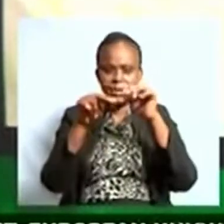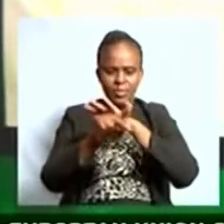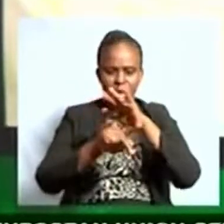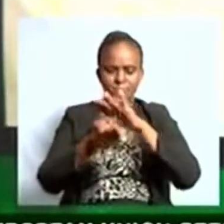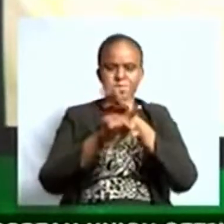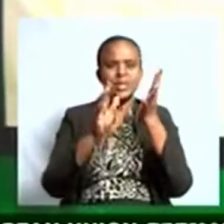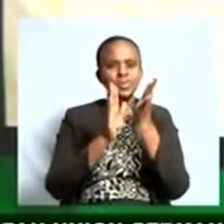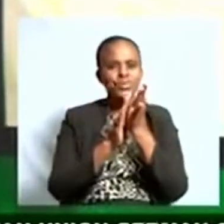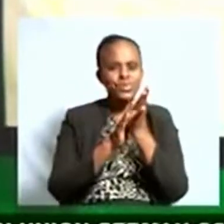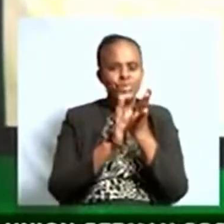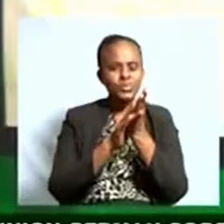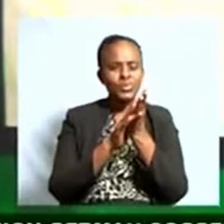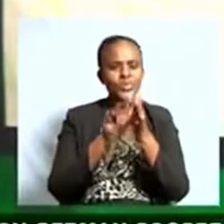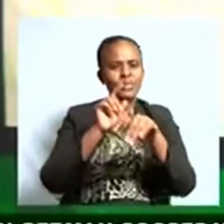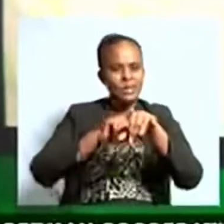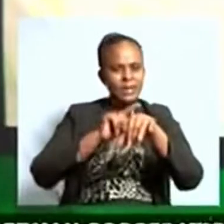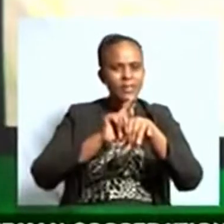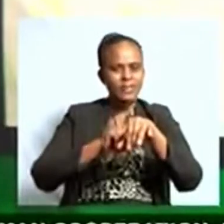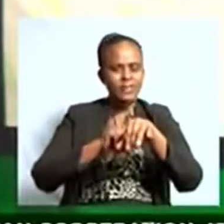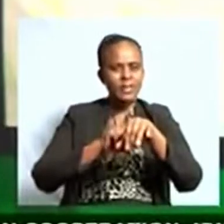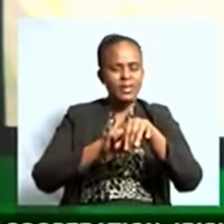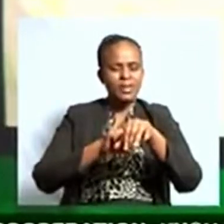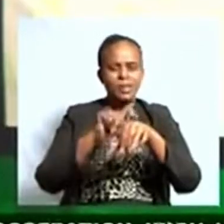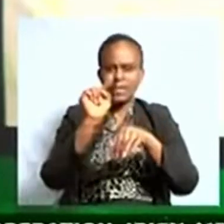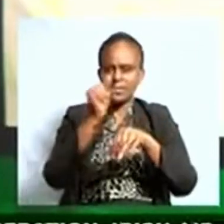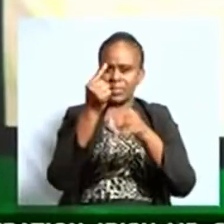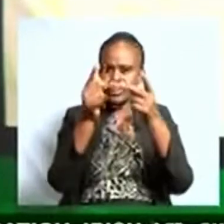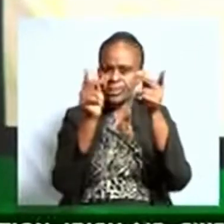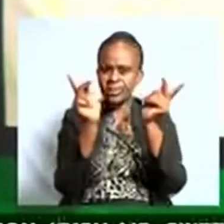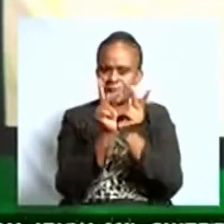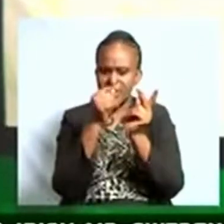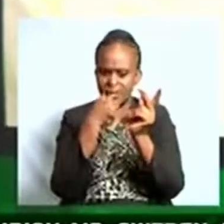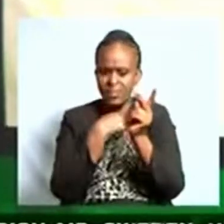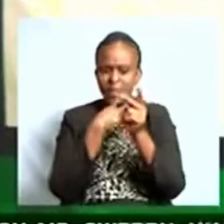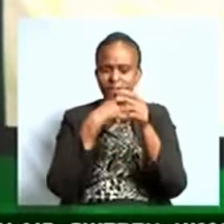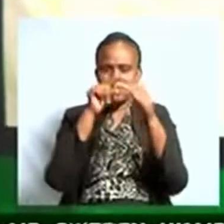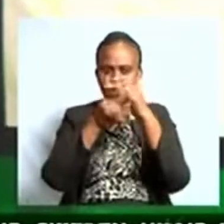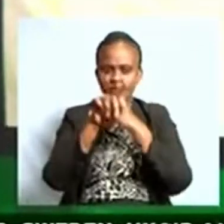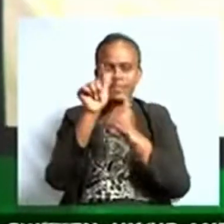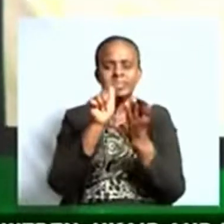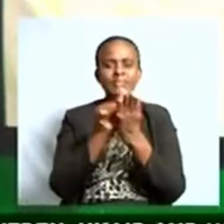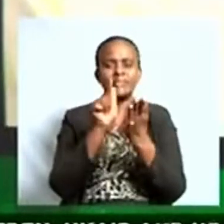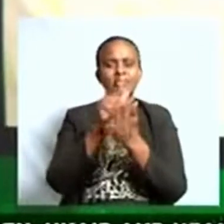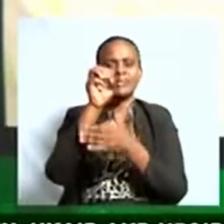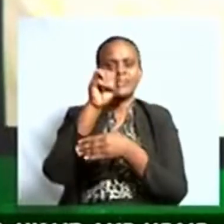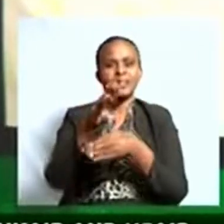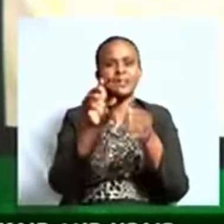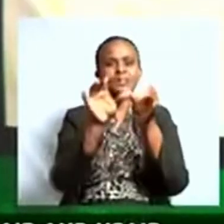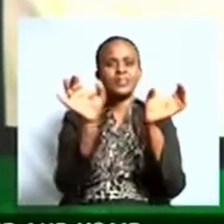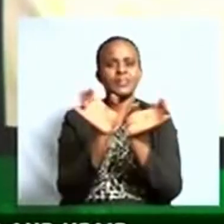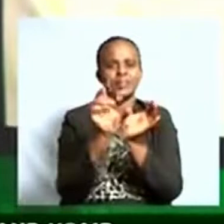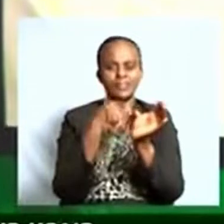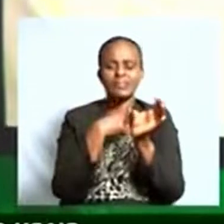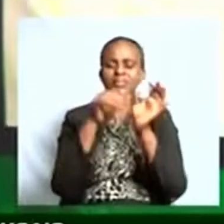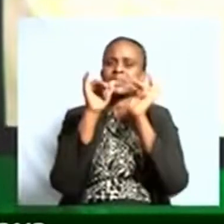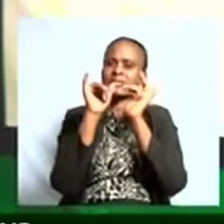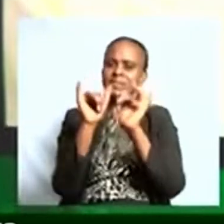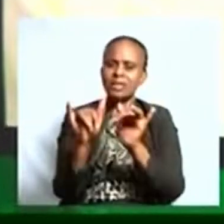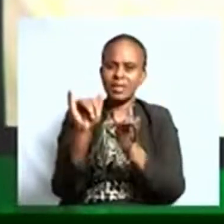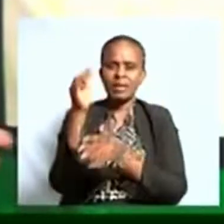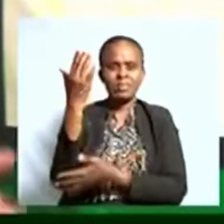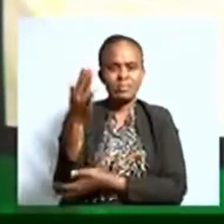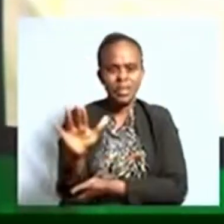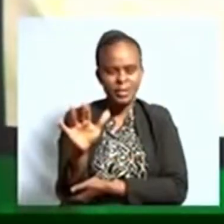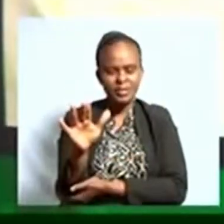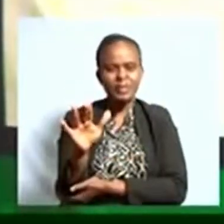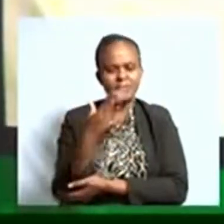school stage, the first place I entered in Lusaka was Munali constituency, and I settled there. So it's